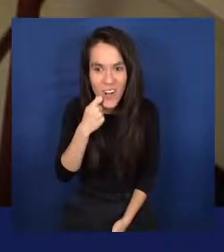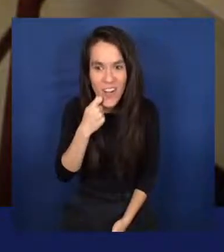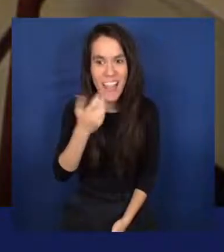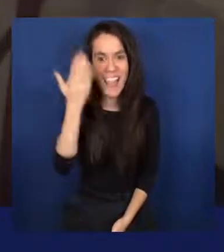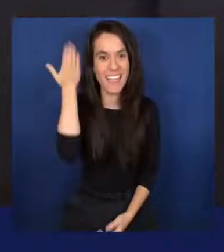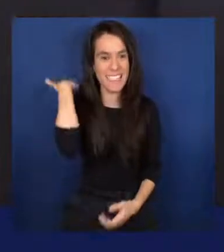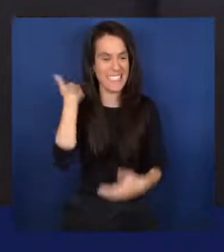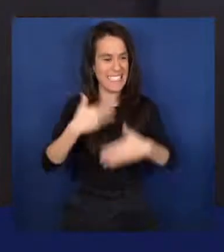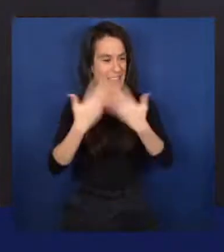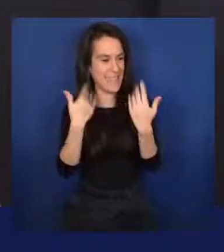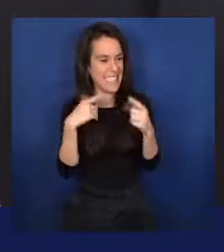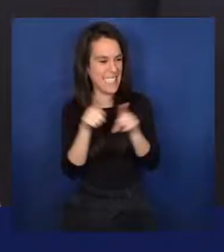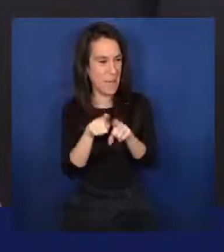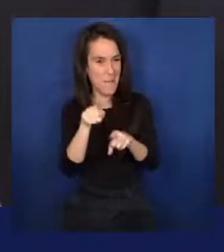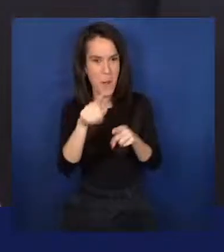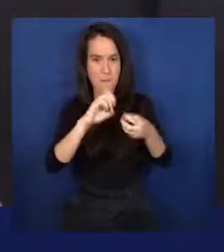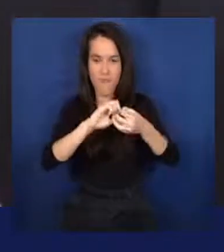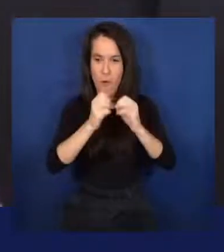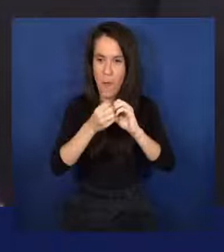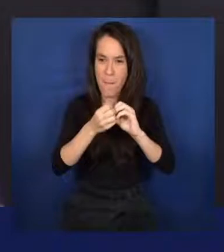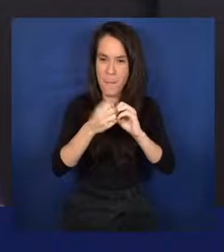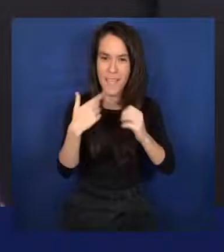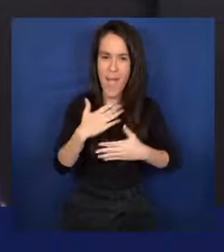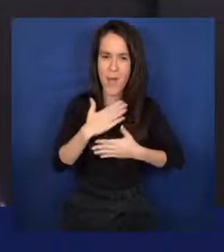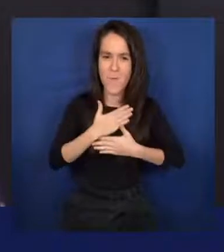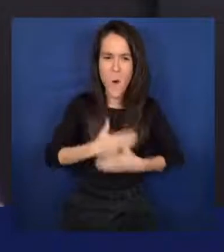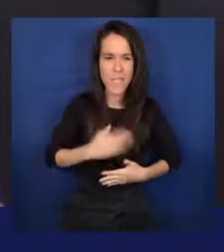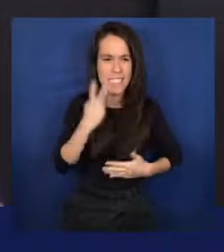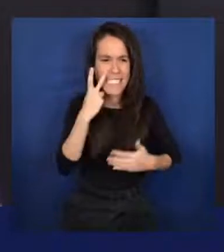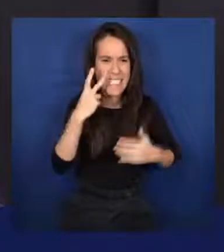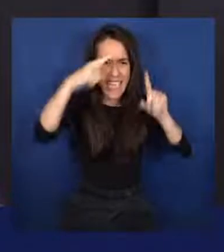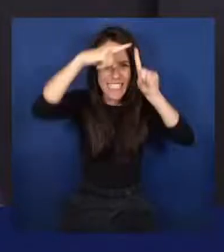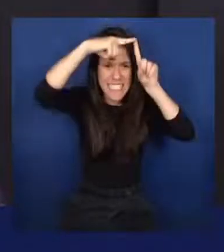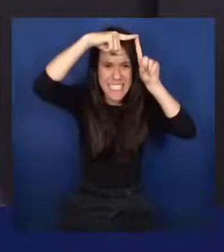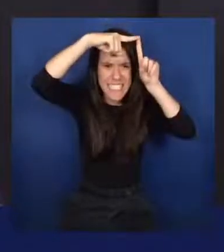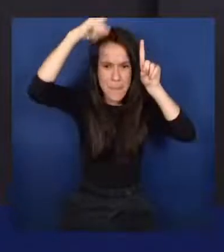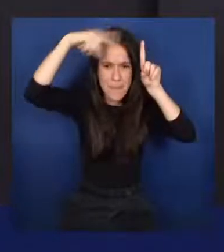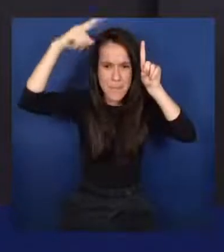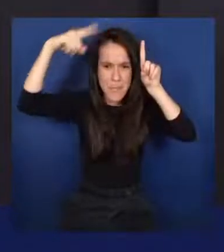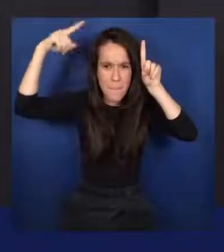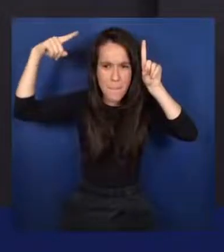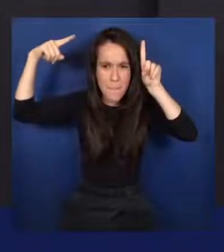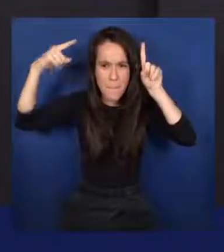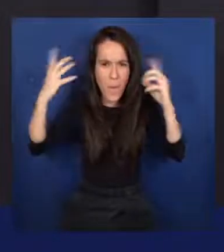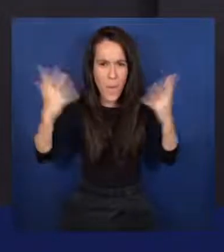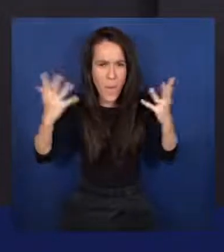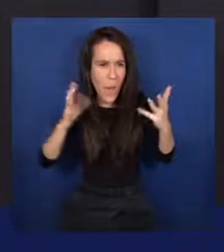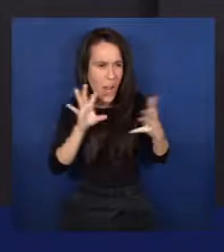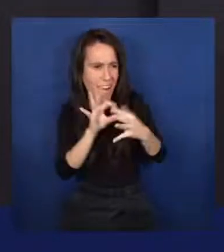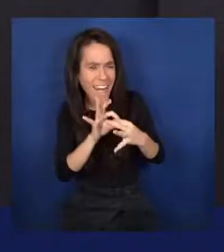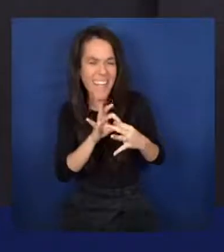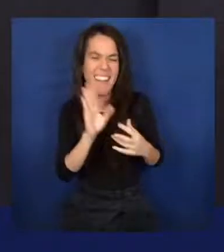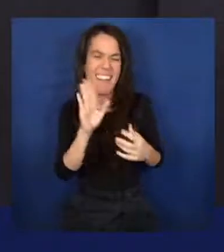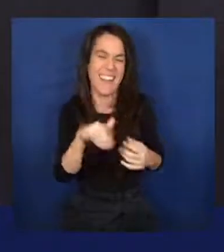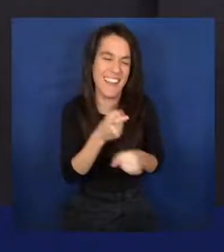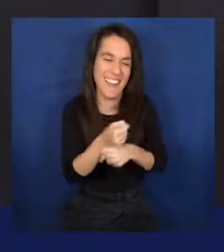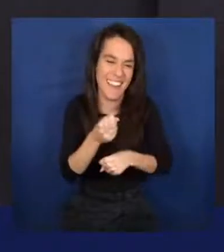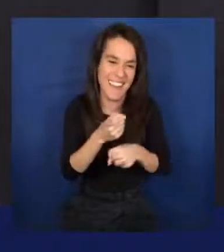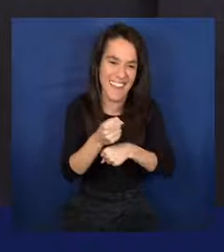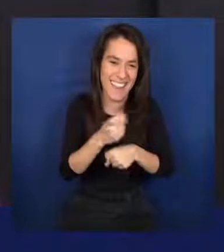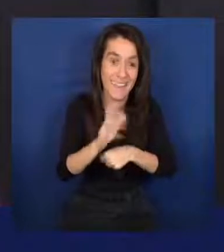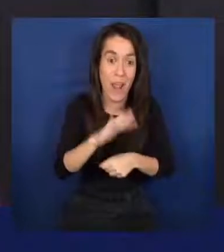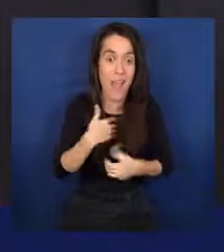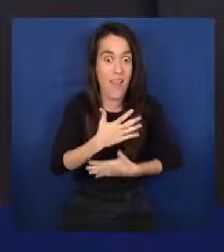I wanted to know which Simpson my kid was playing with. No, I'm just kidding. But it is a useful problem, and I love this